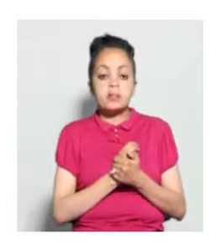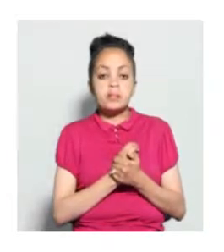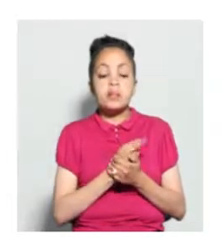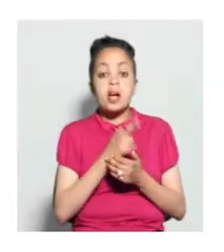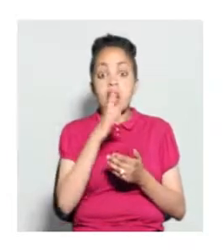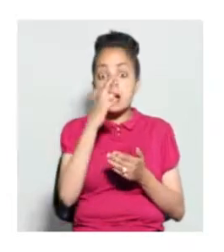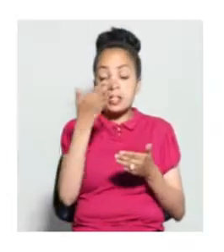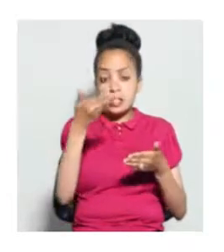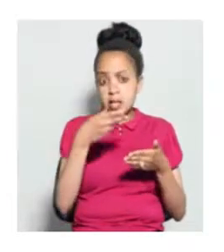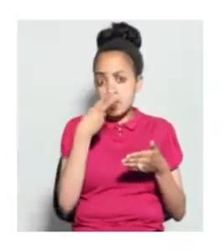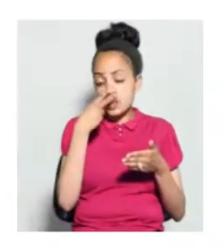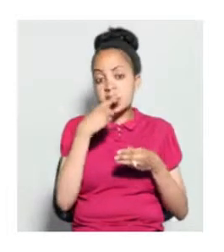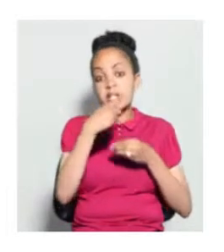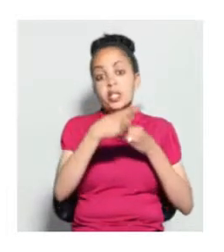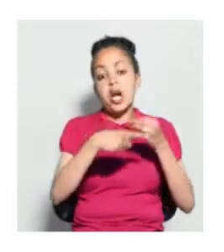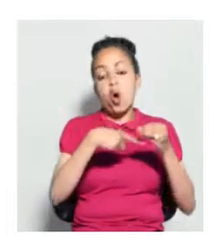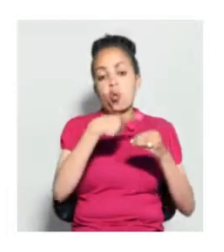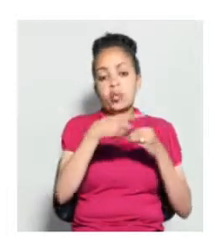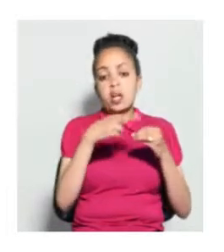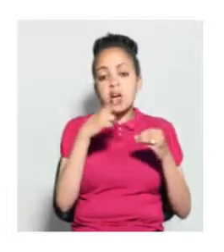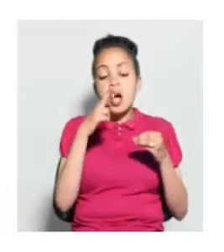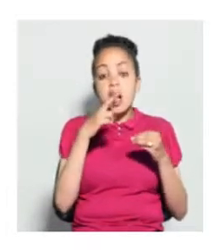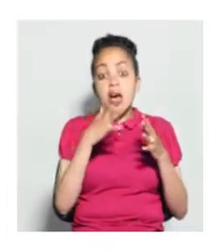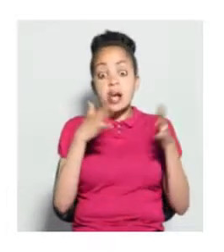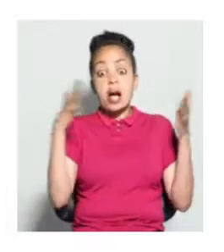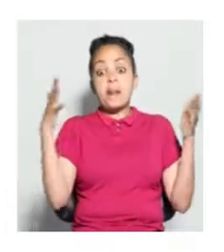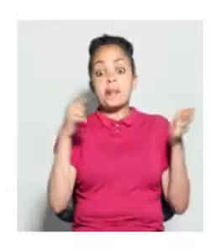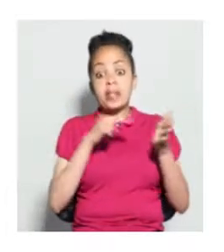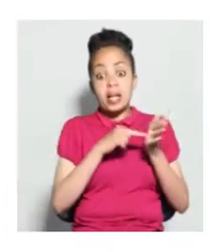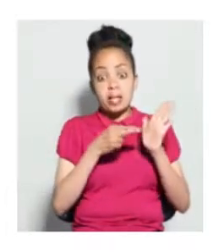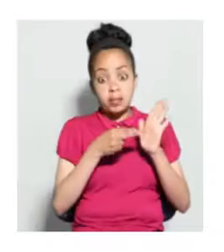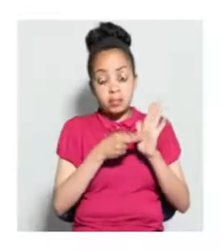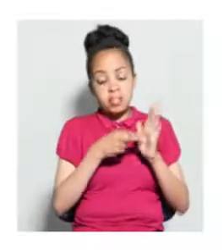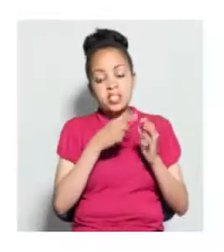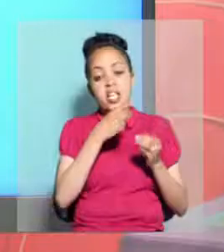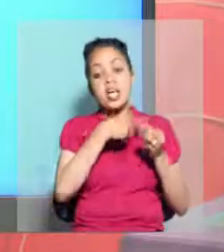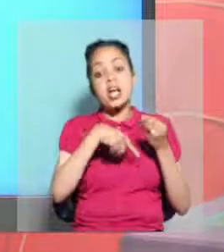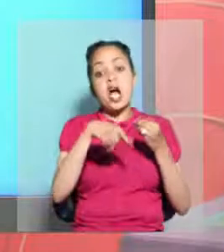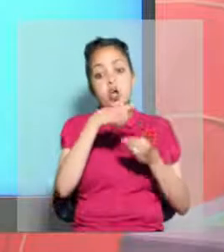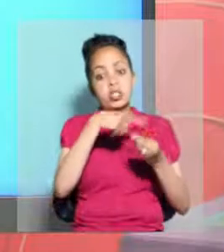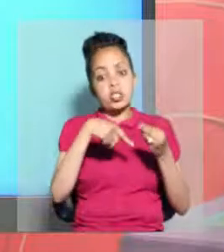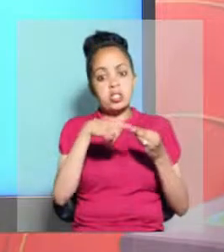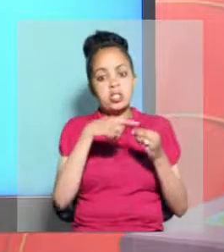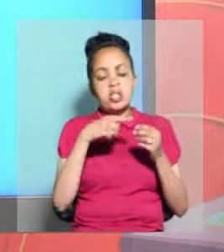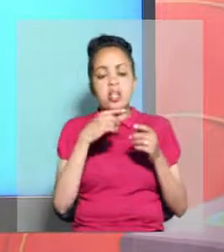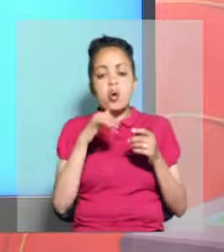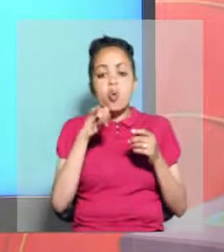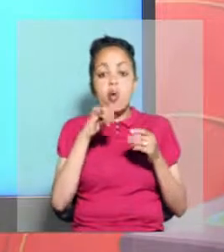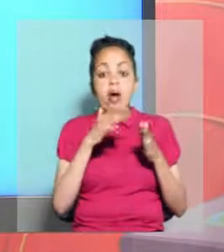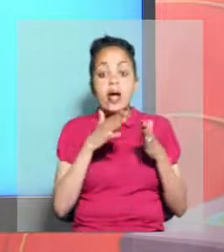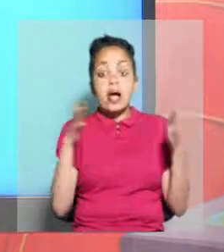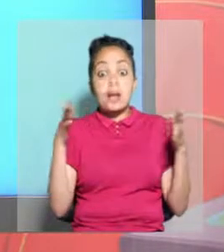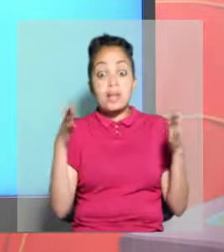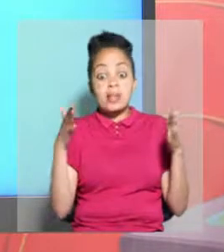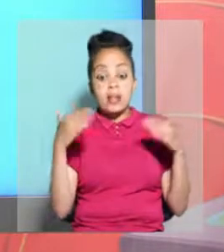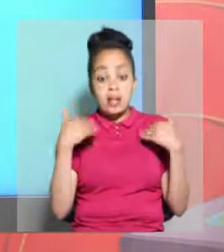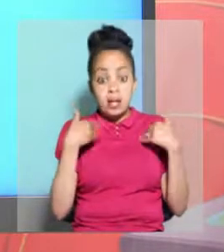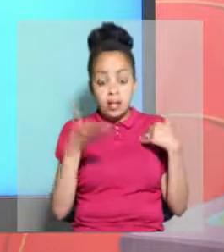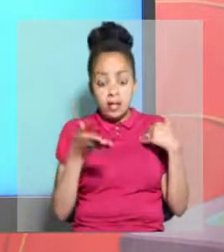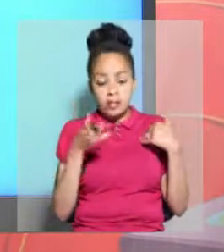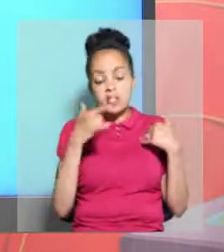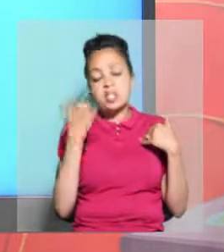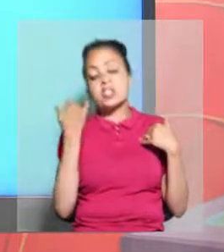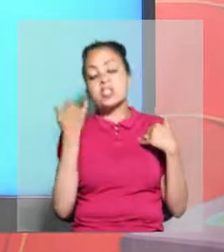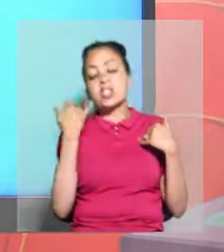is round. And again, if R capital here, it is round again. If Y capital come here, it